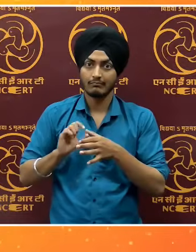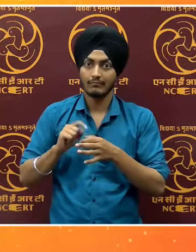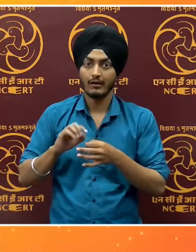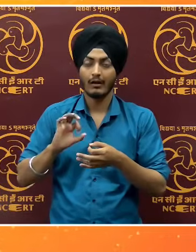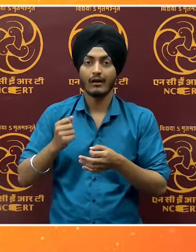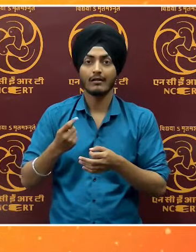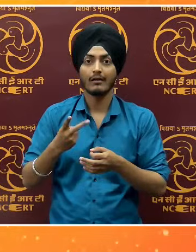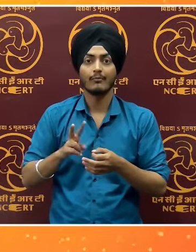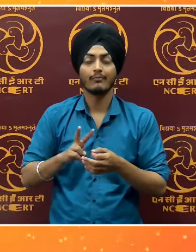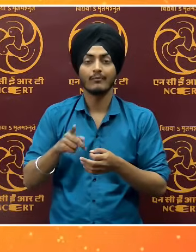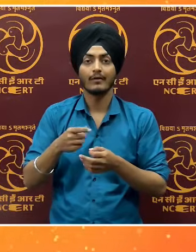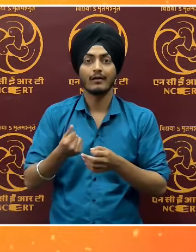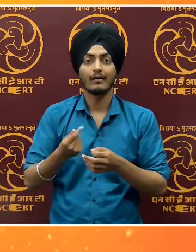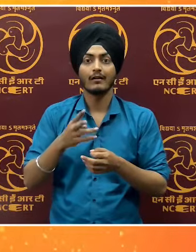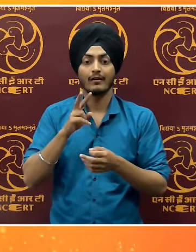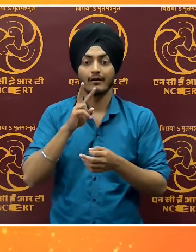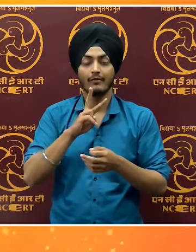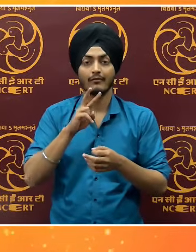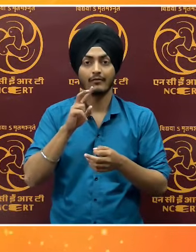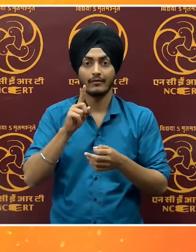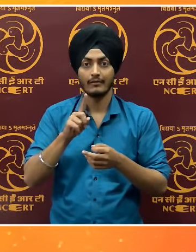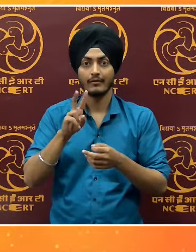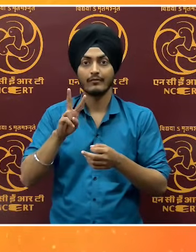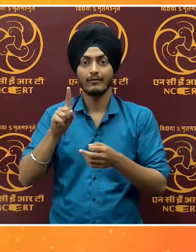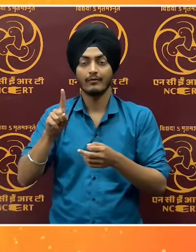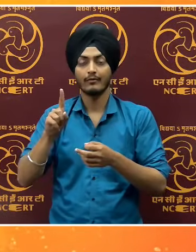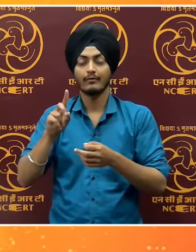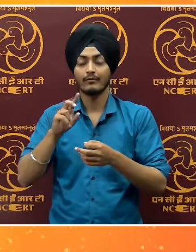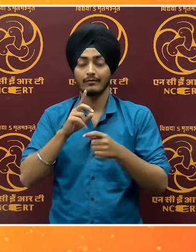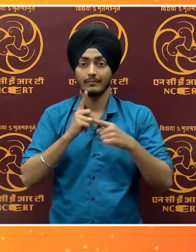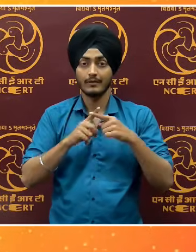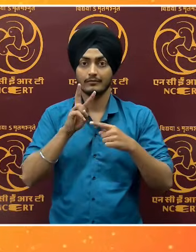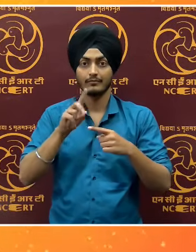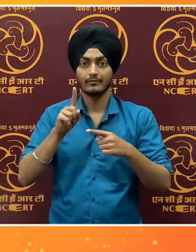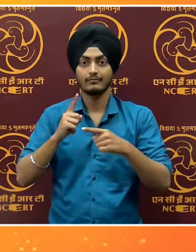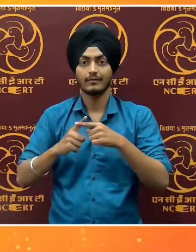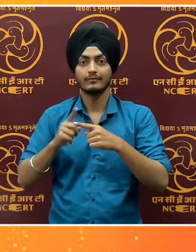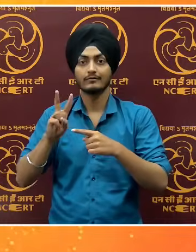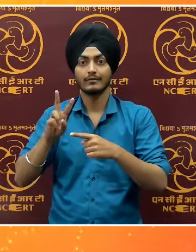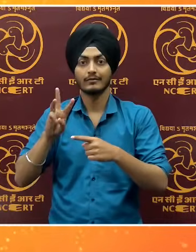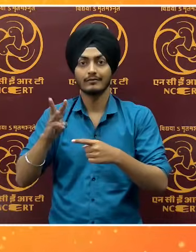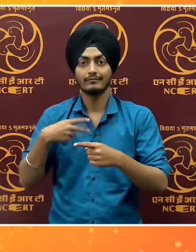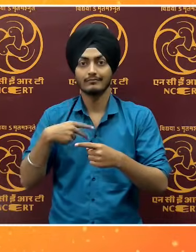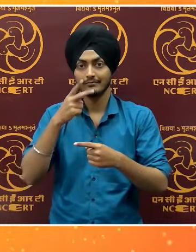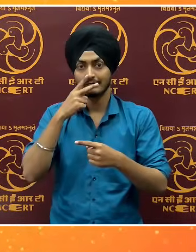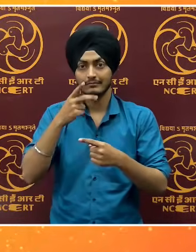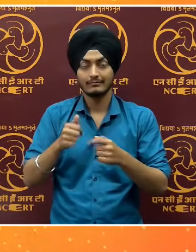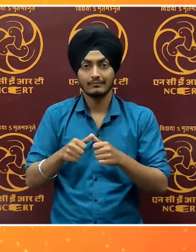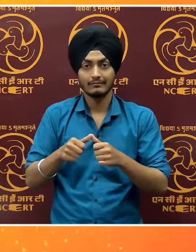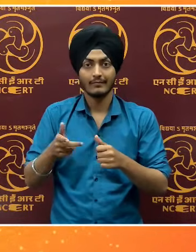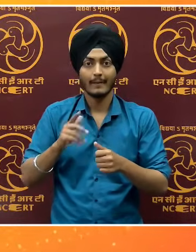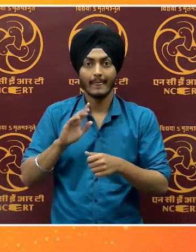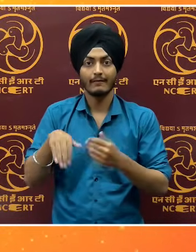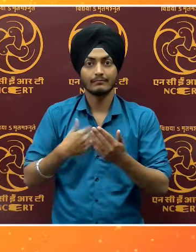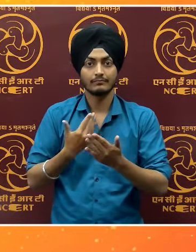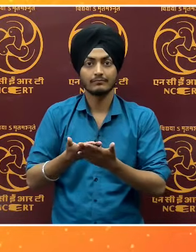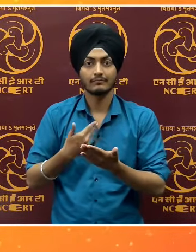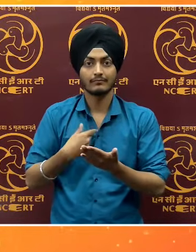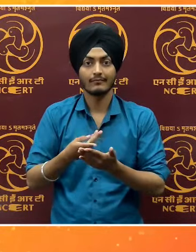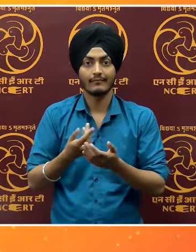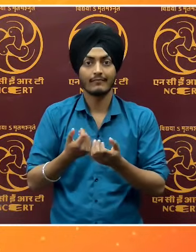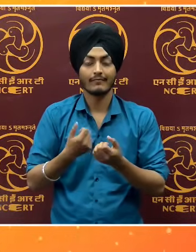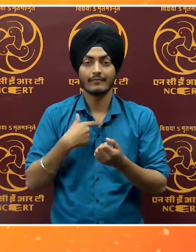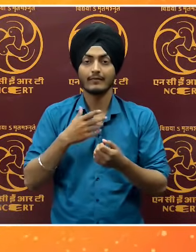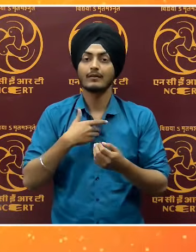is V1 plus V2 plus V3. In the place of voltage, we apply, if you apply Ohm's law, we will